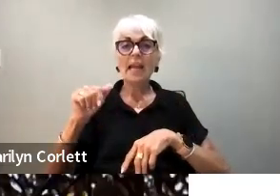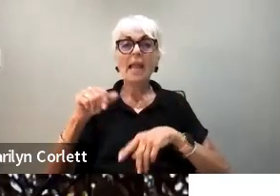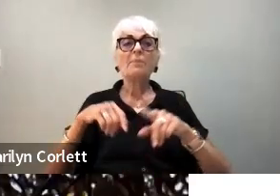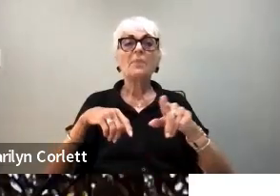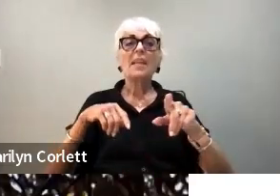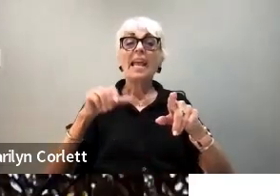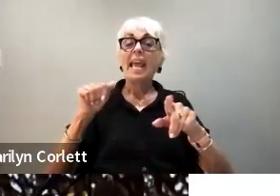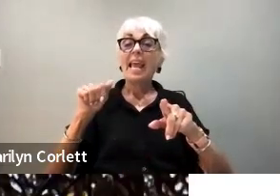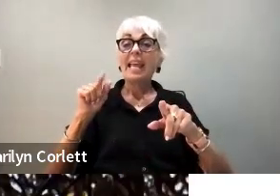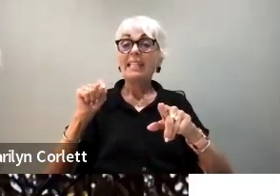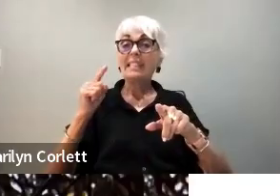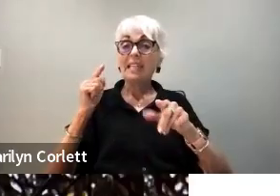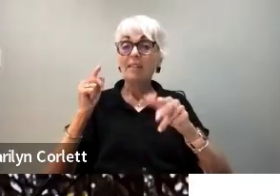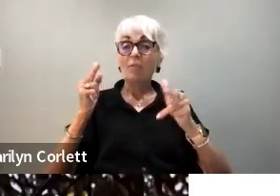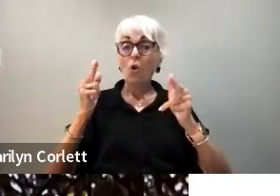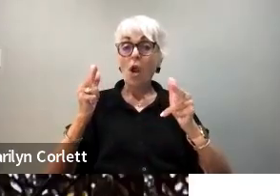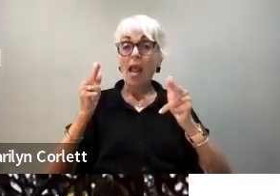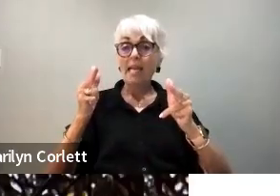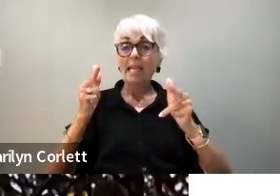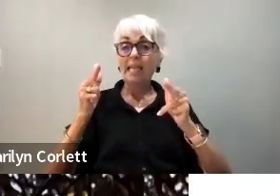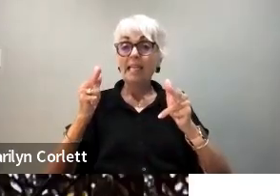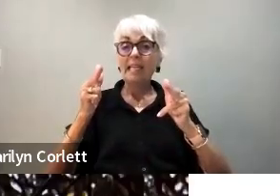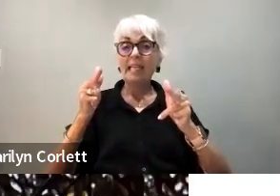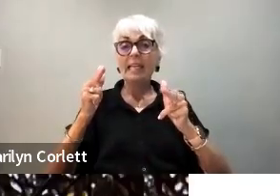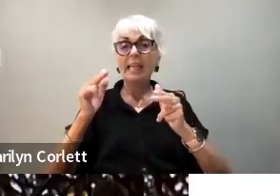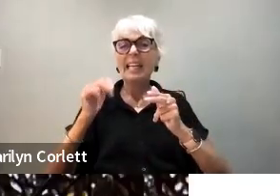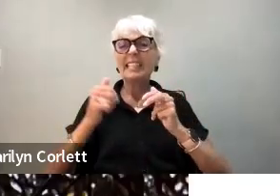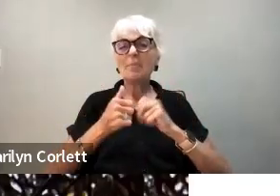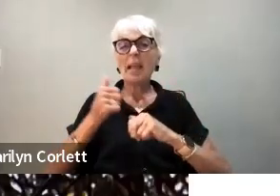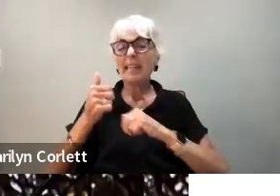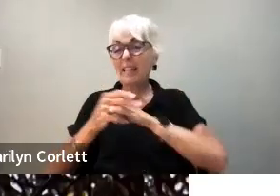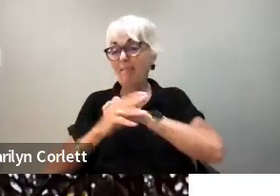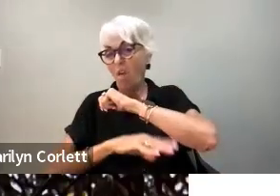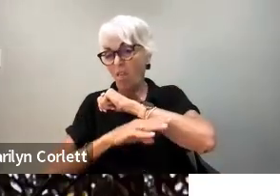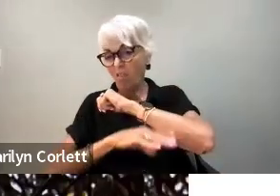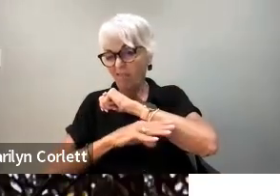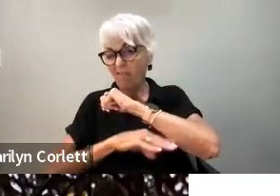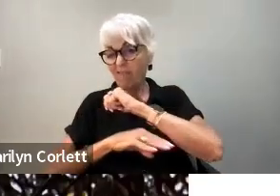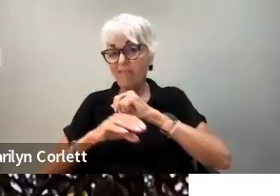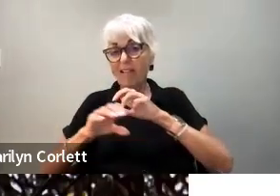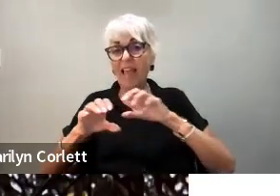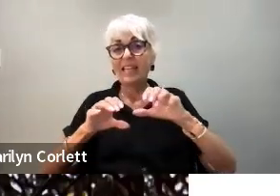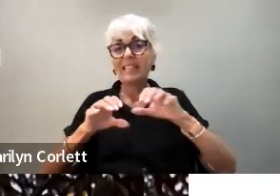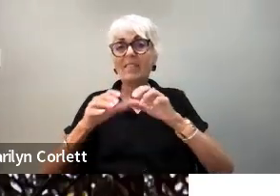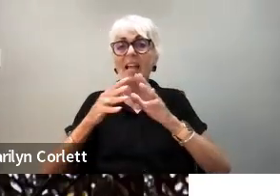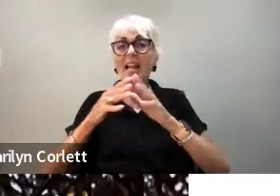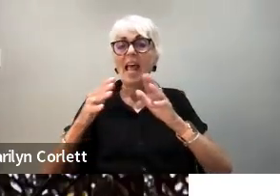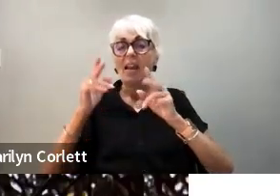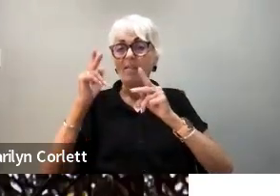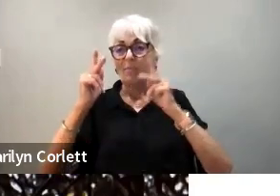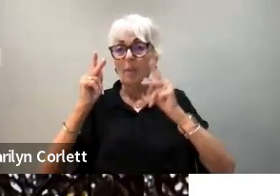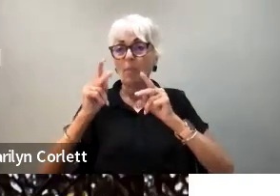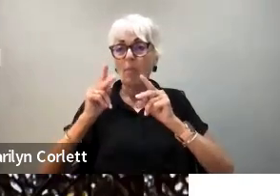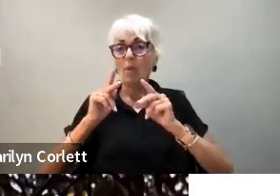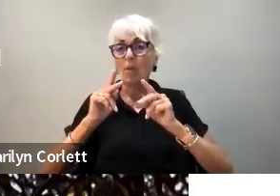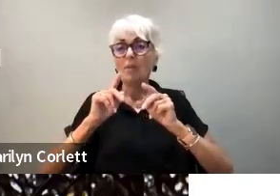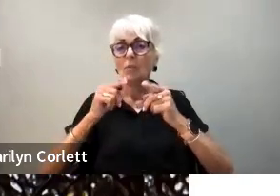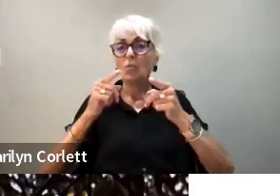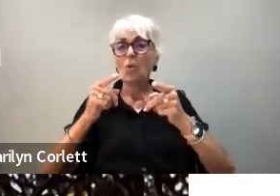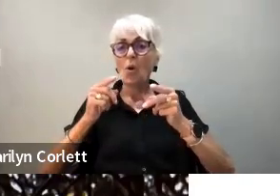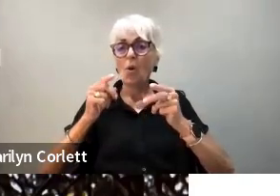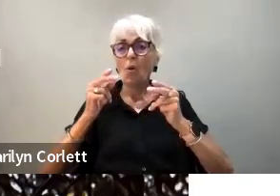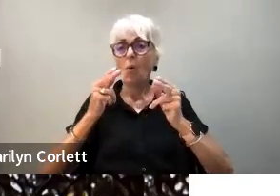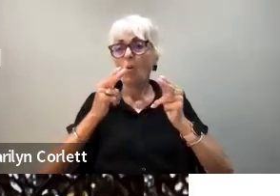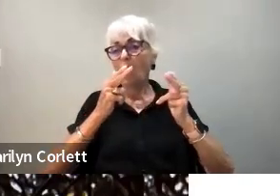hunting. This is mainly a fall activity. A lot of folks go hunting. Well, there's